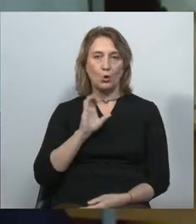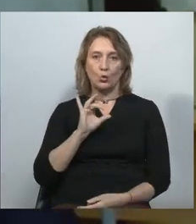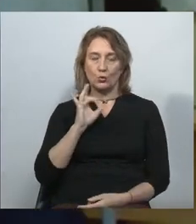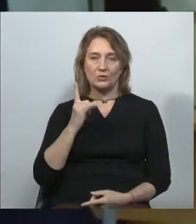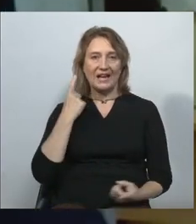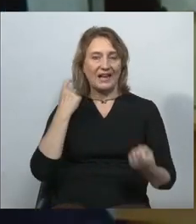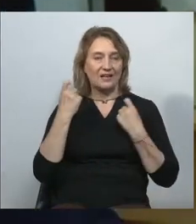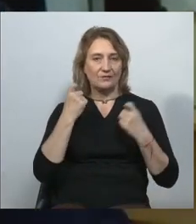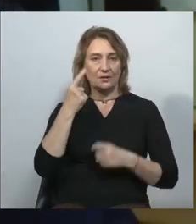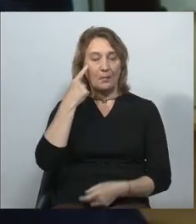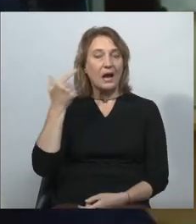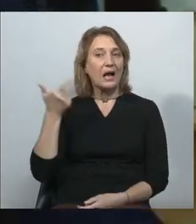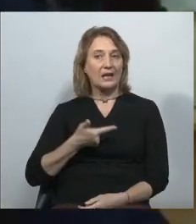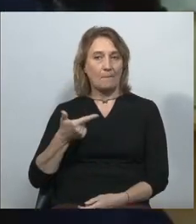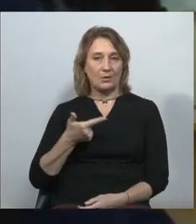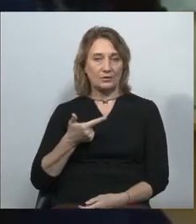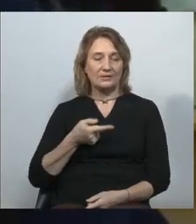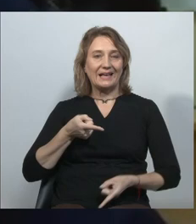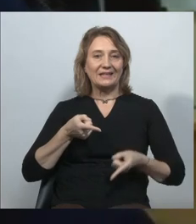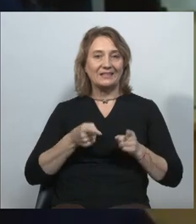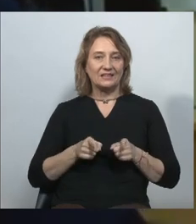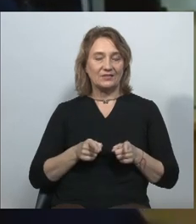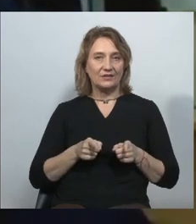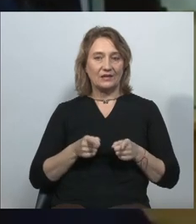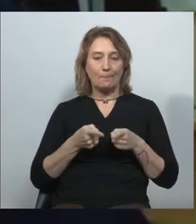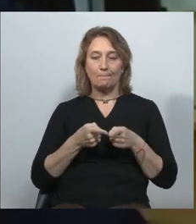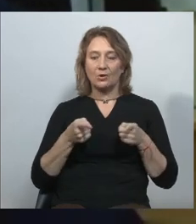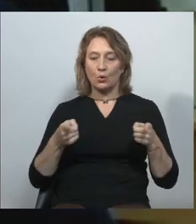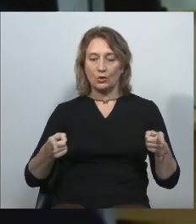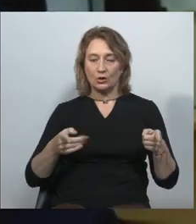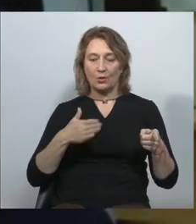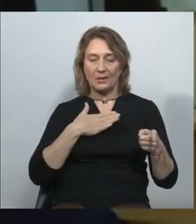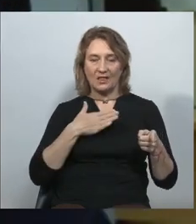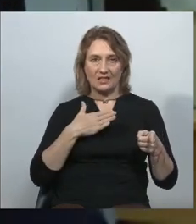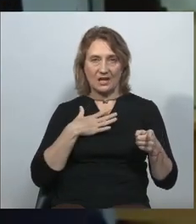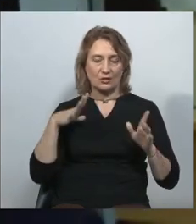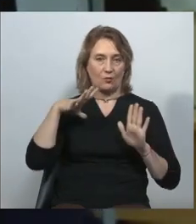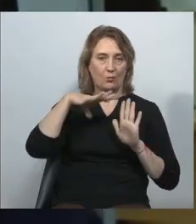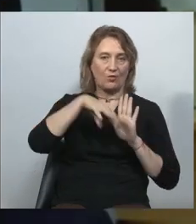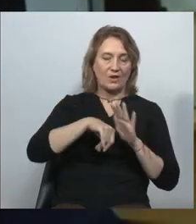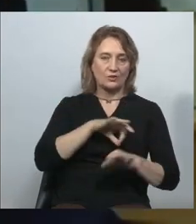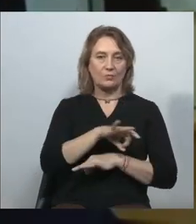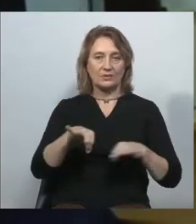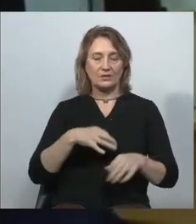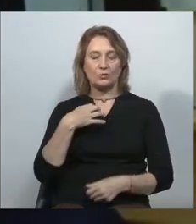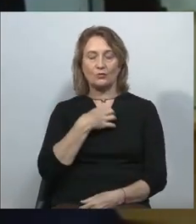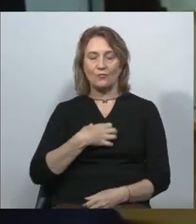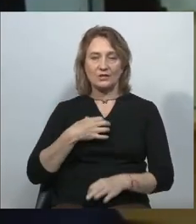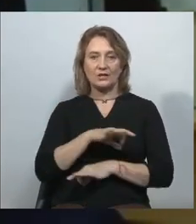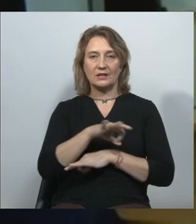introduce our products, Very Very Fight. This is about the information literacy. While during